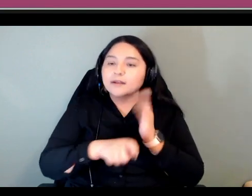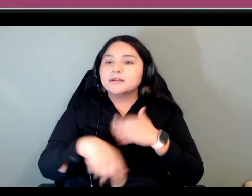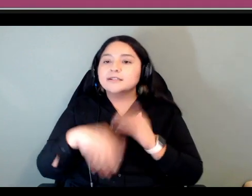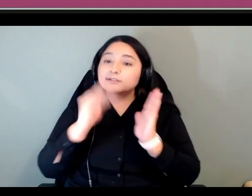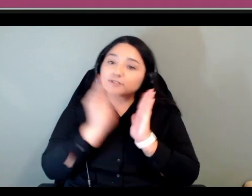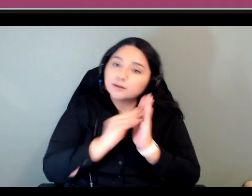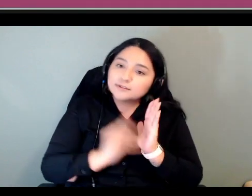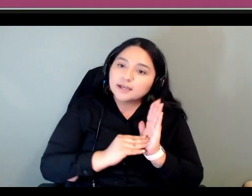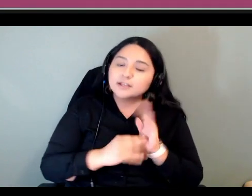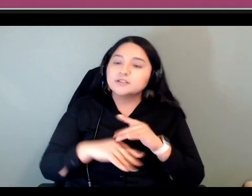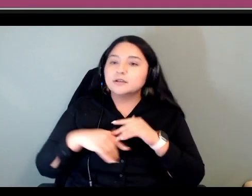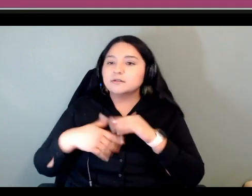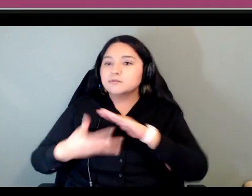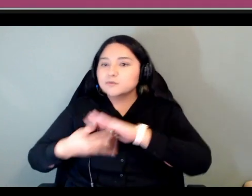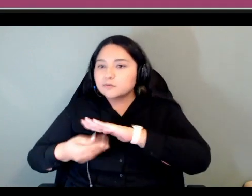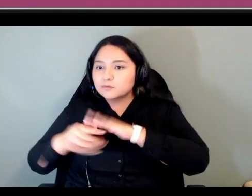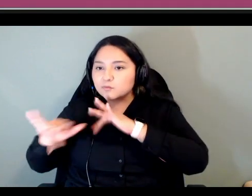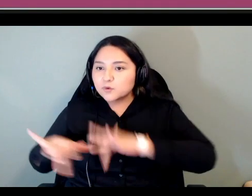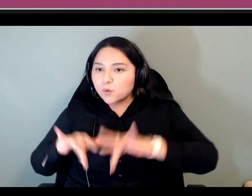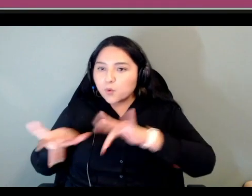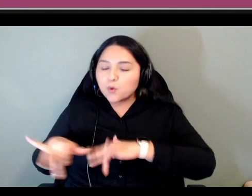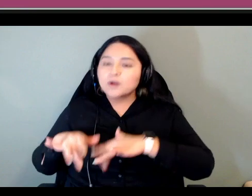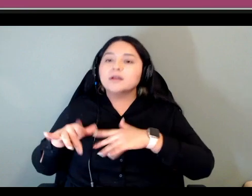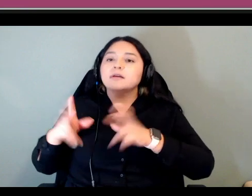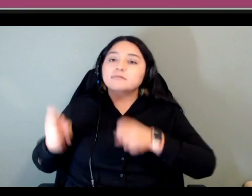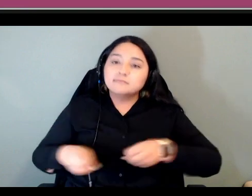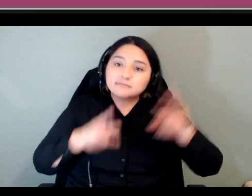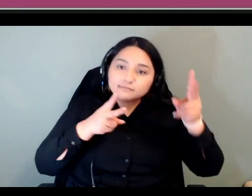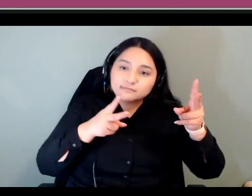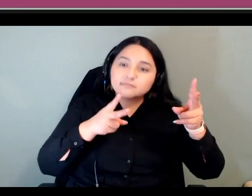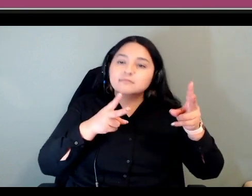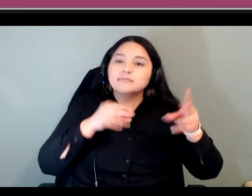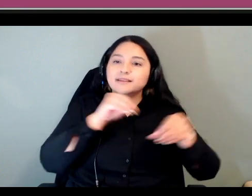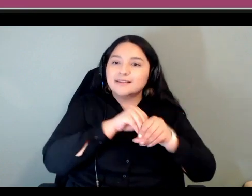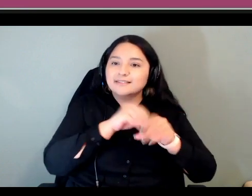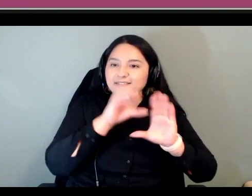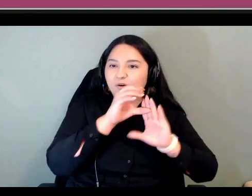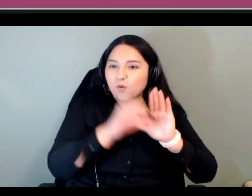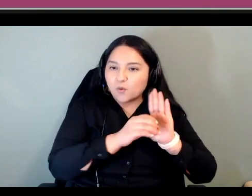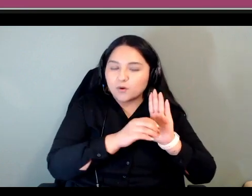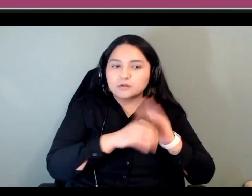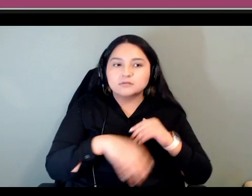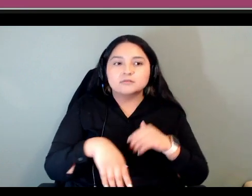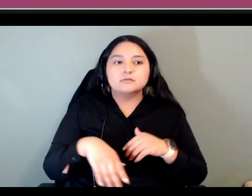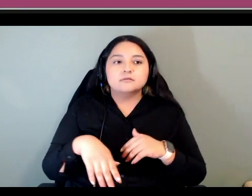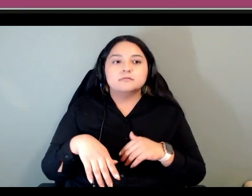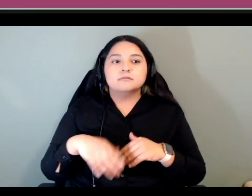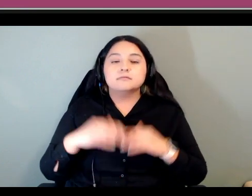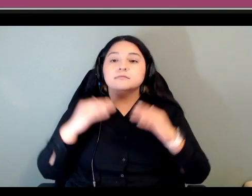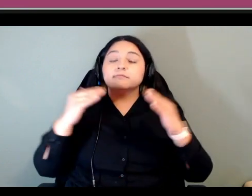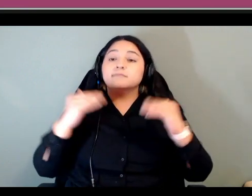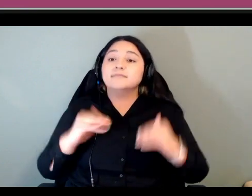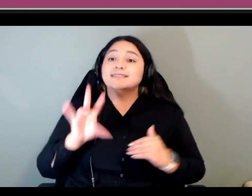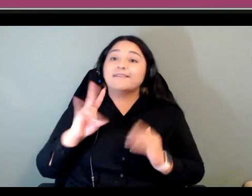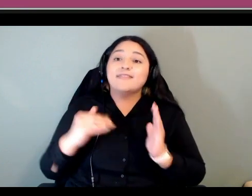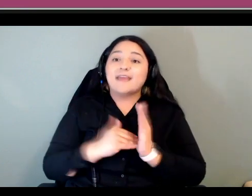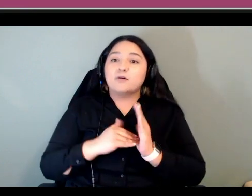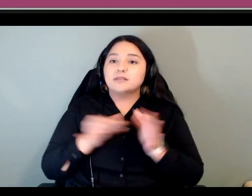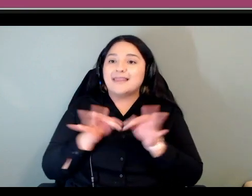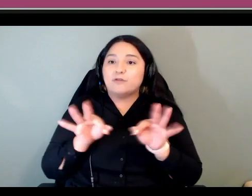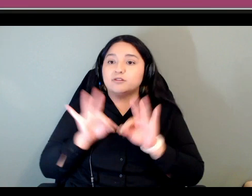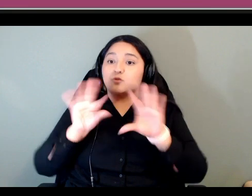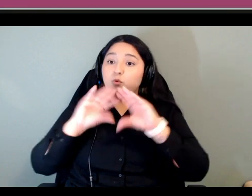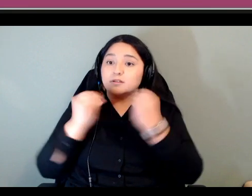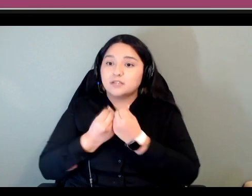recordings, getting them all uploaded and put into the course. On the 7,000 Languages side of things, these